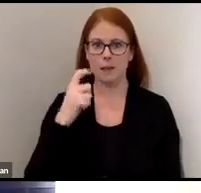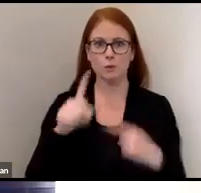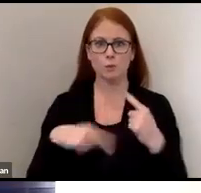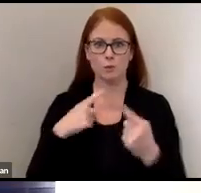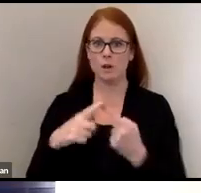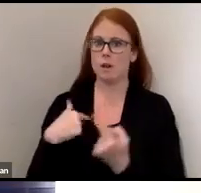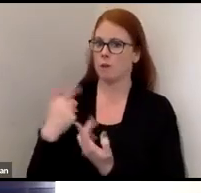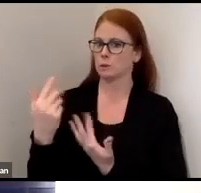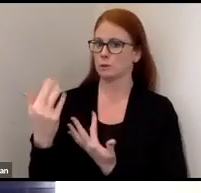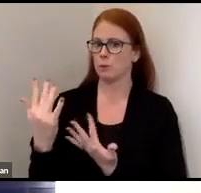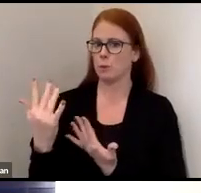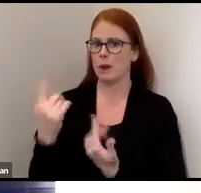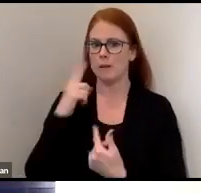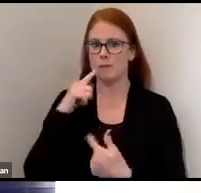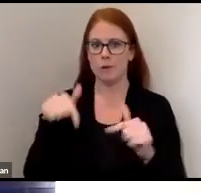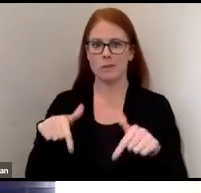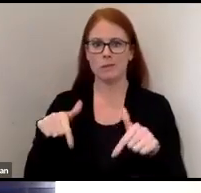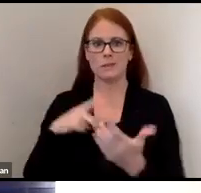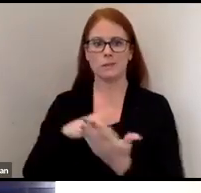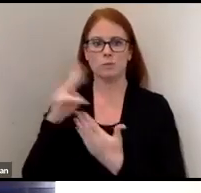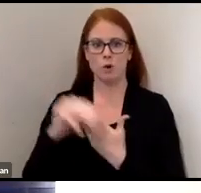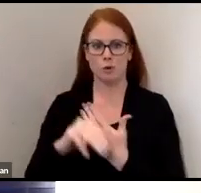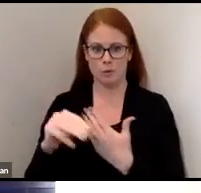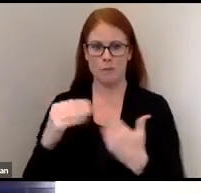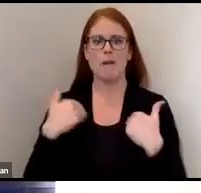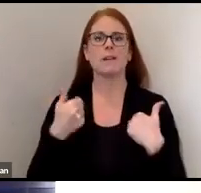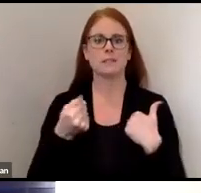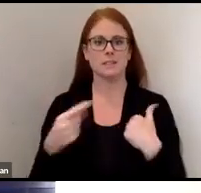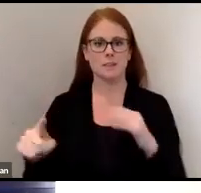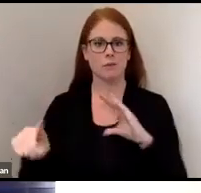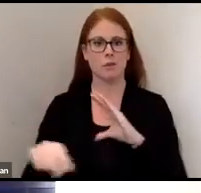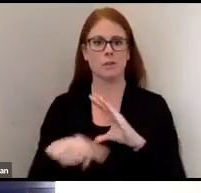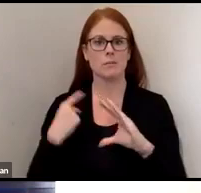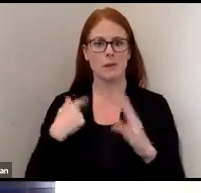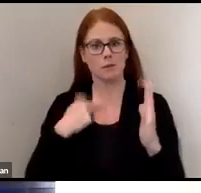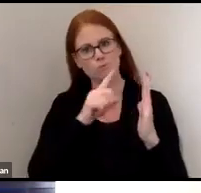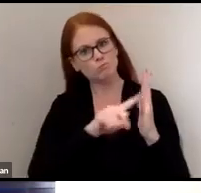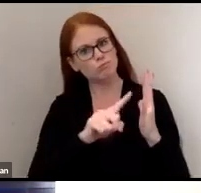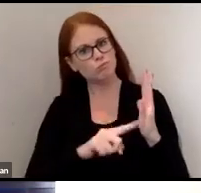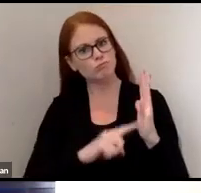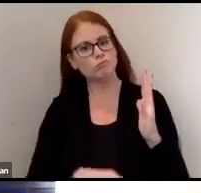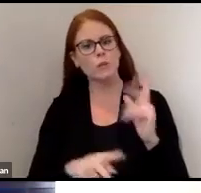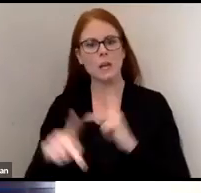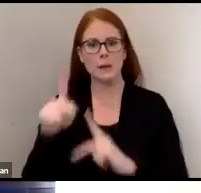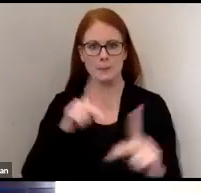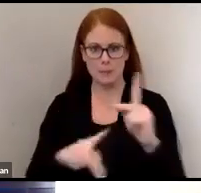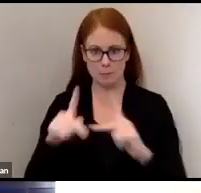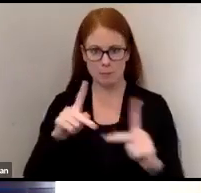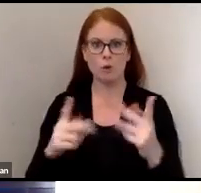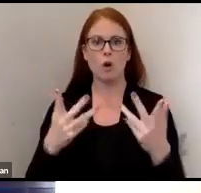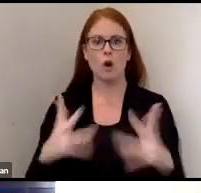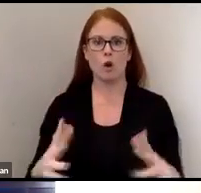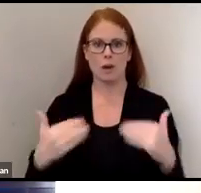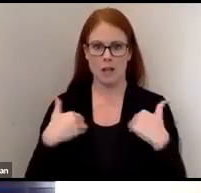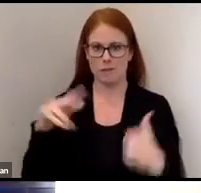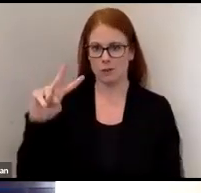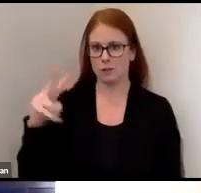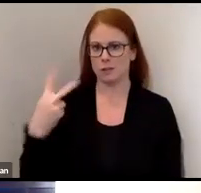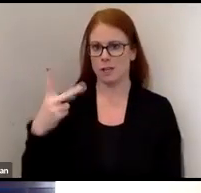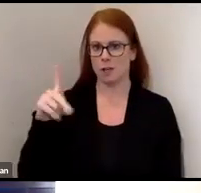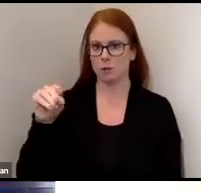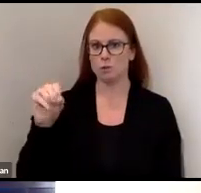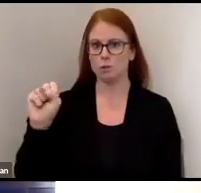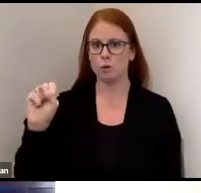was waiting for this program, I got a couple of emails about people and their second dose. I will say that one